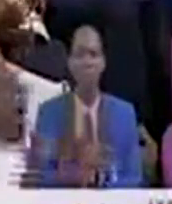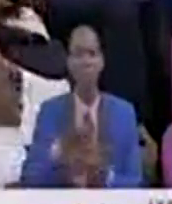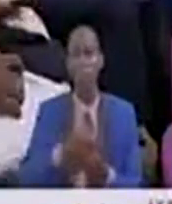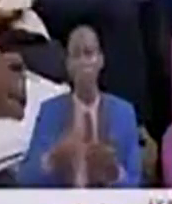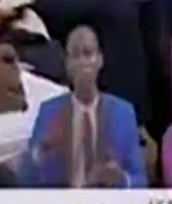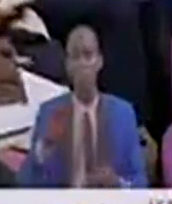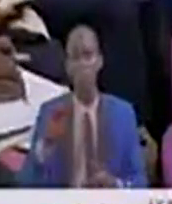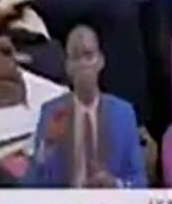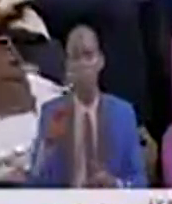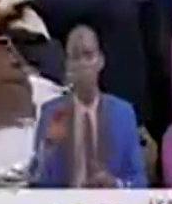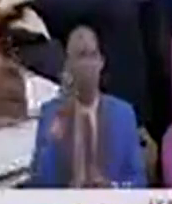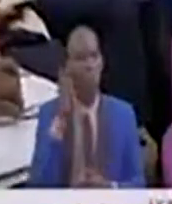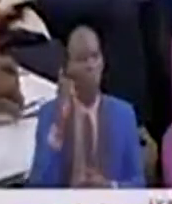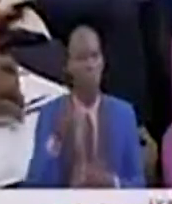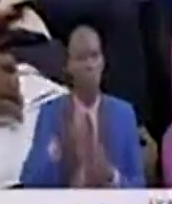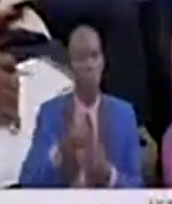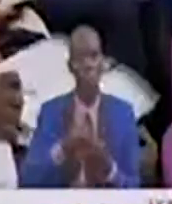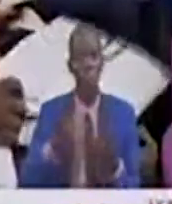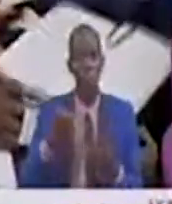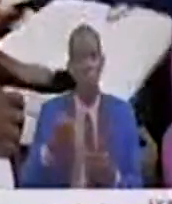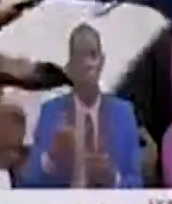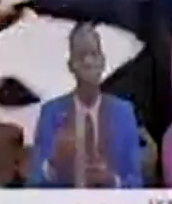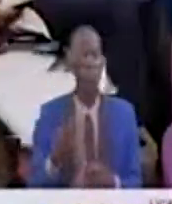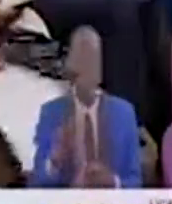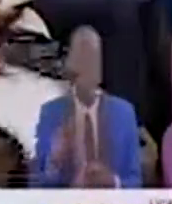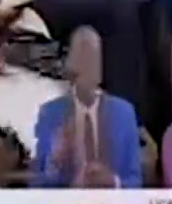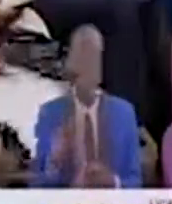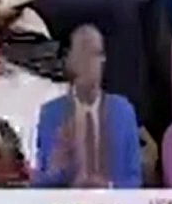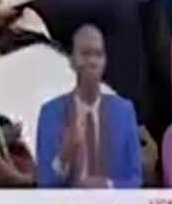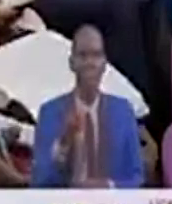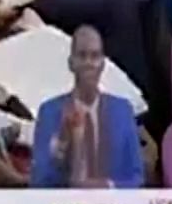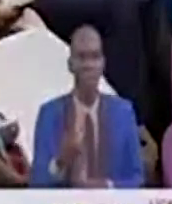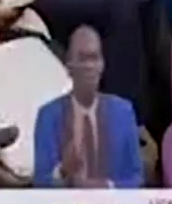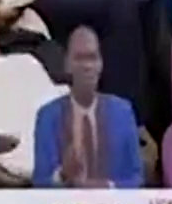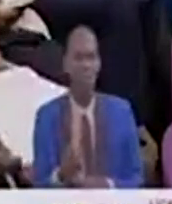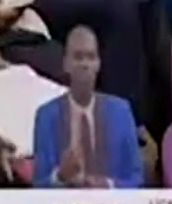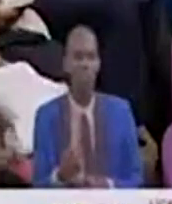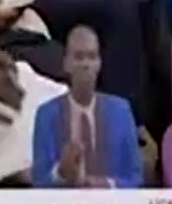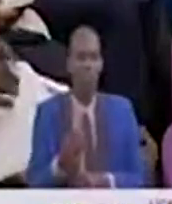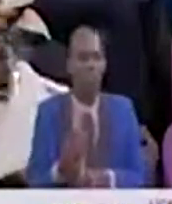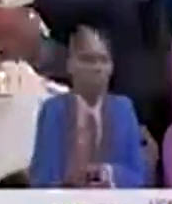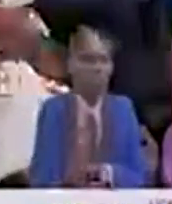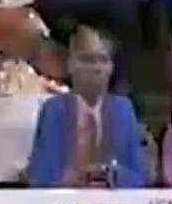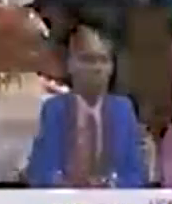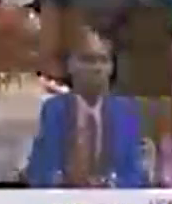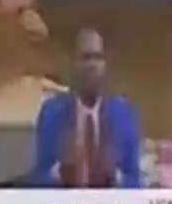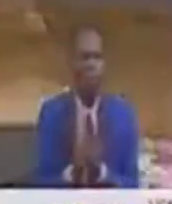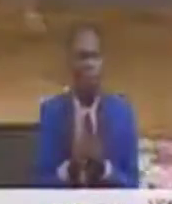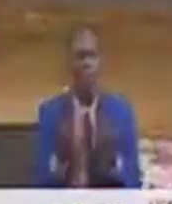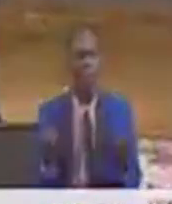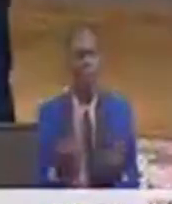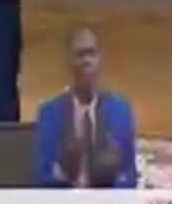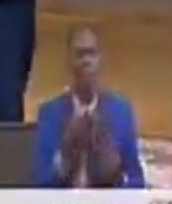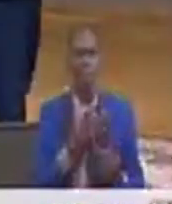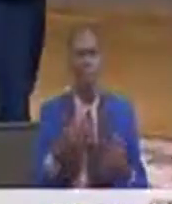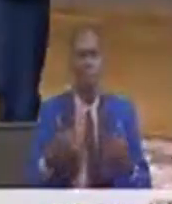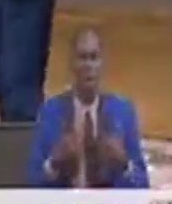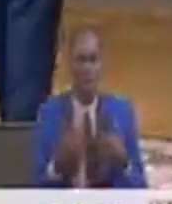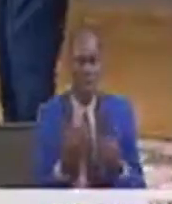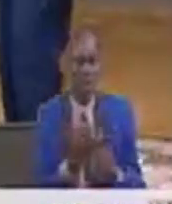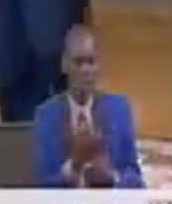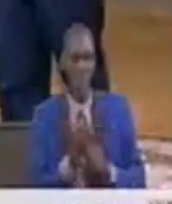verse 14, behold, he travaileth with iniquity, and he has conceived mischief